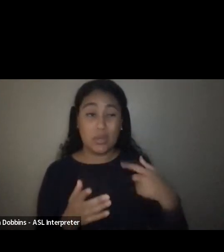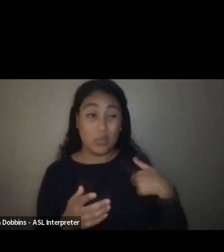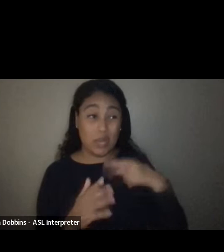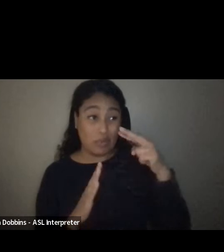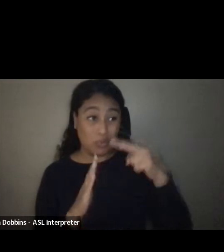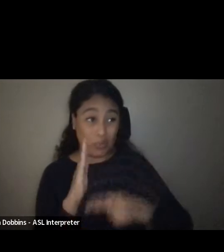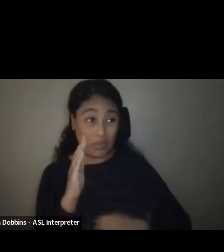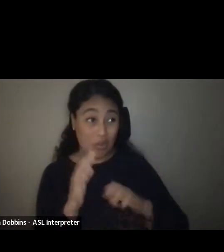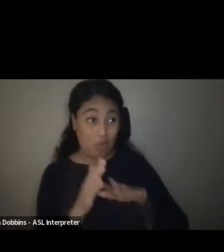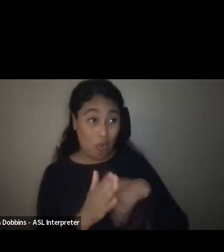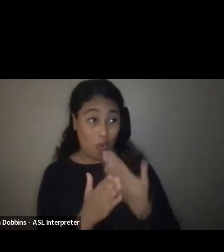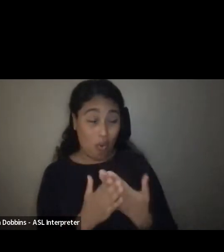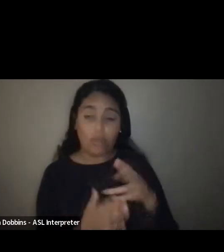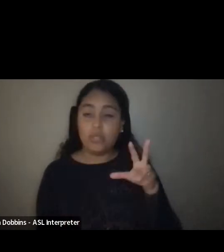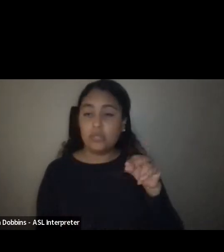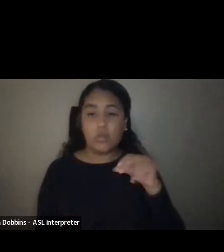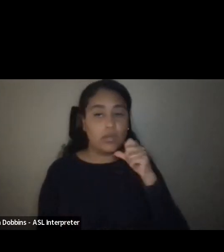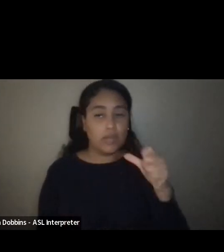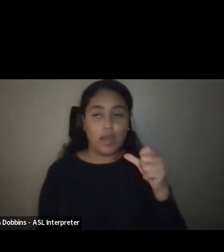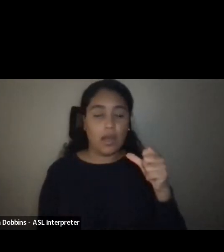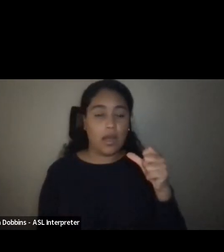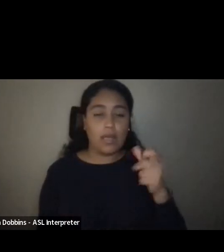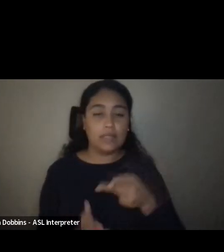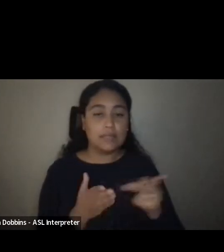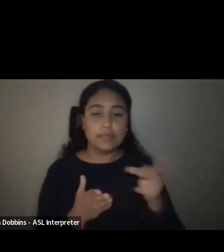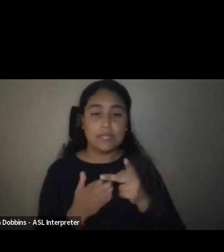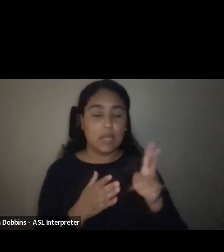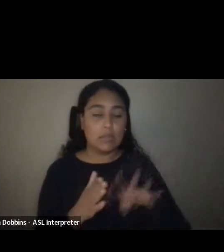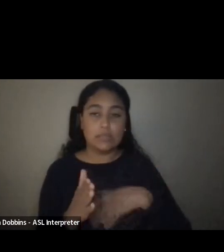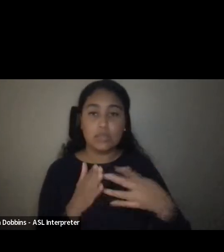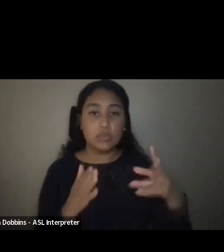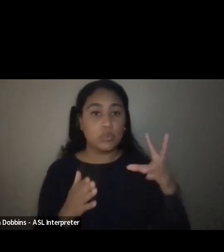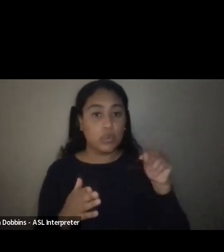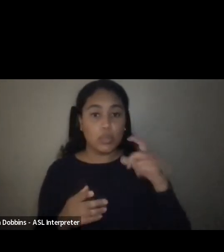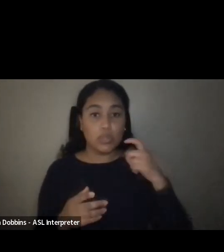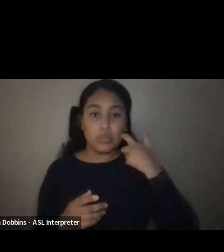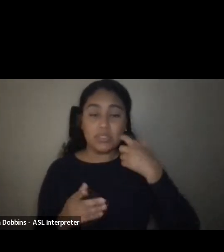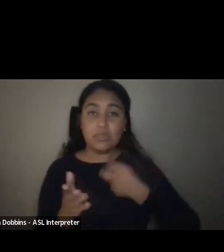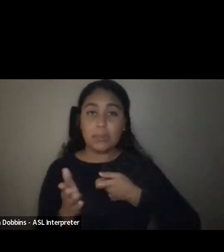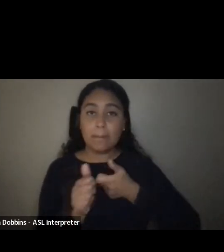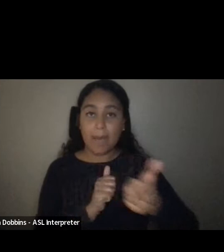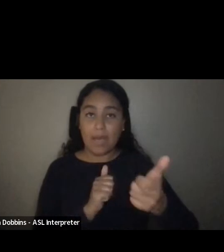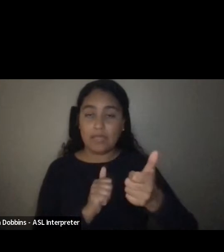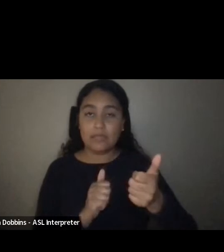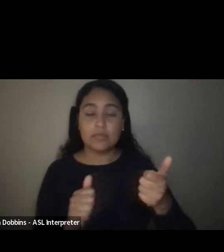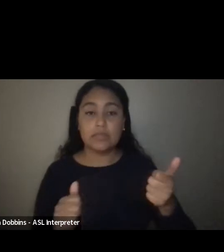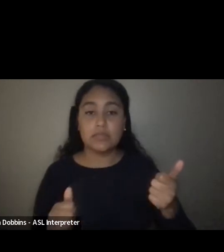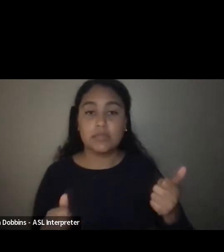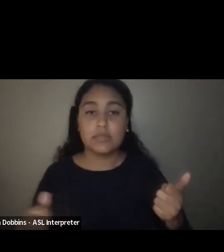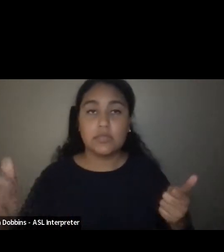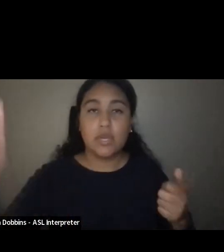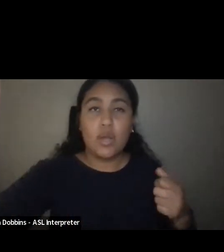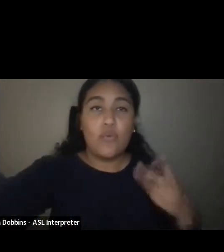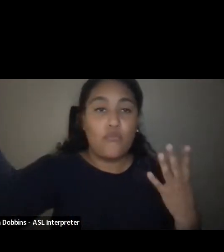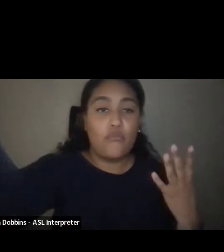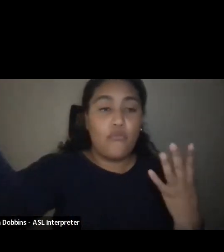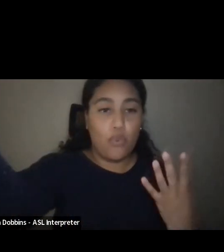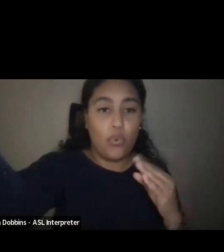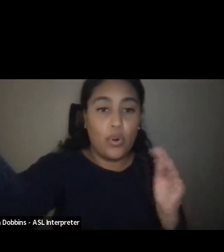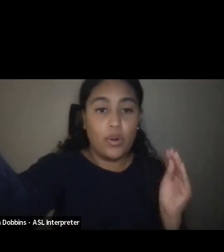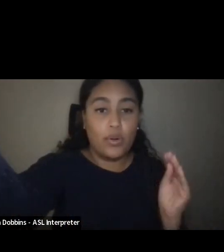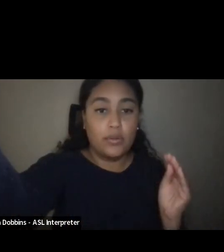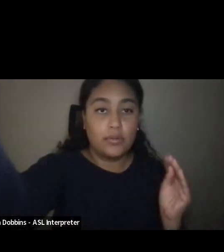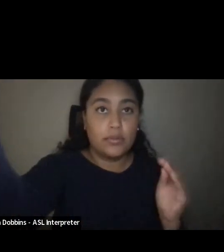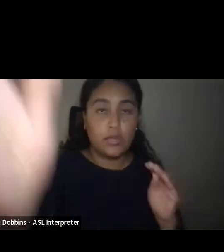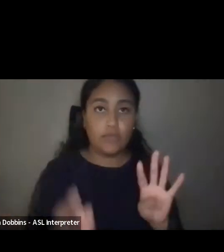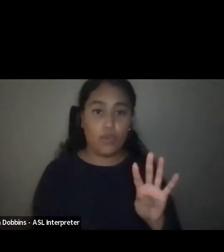these out? Not the salary schedule. This is related to the what you just passed, the agreement that you just passed with the 4% raise. Thank That's you.